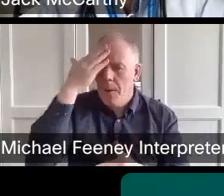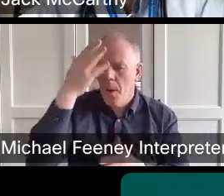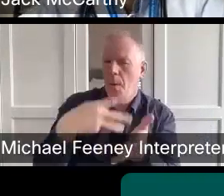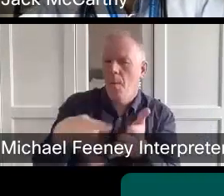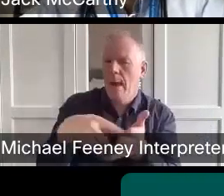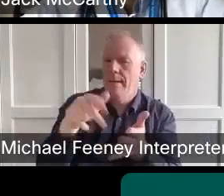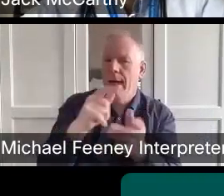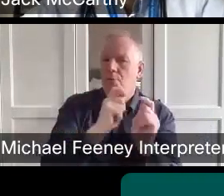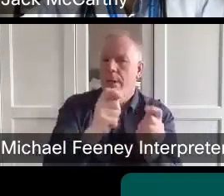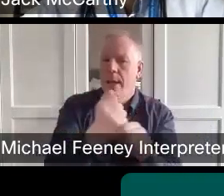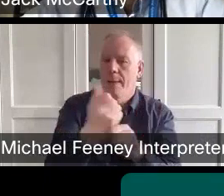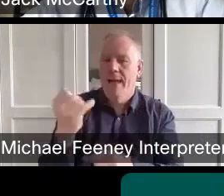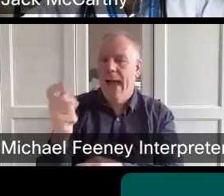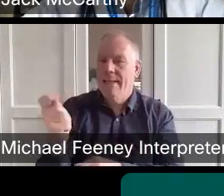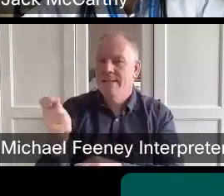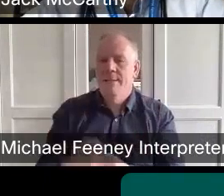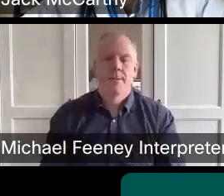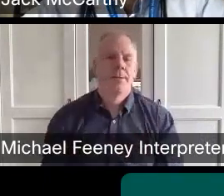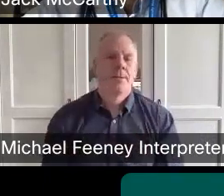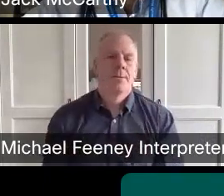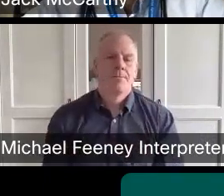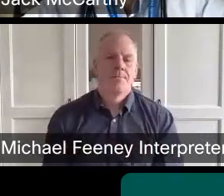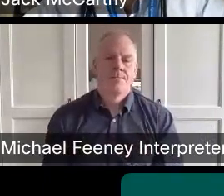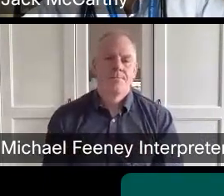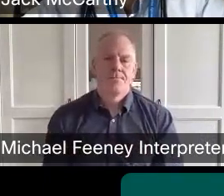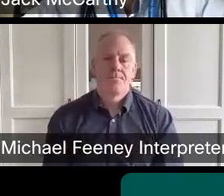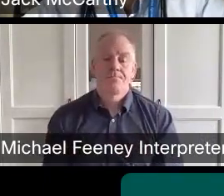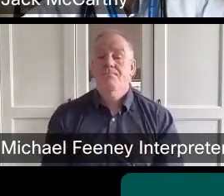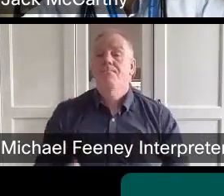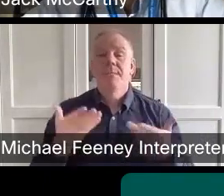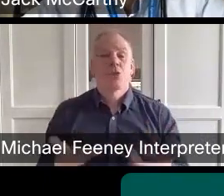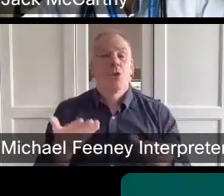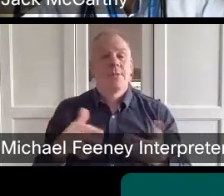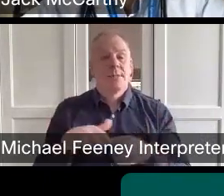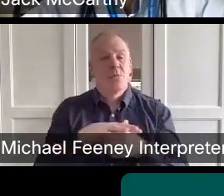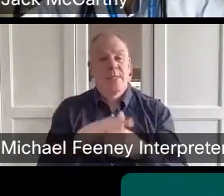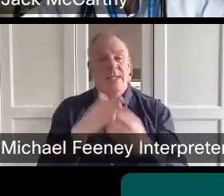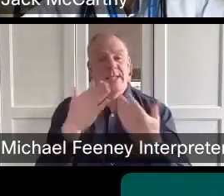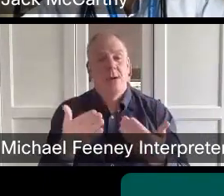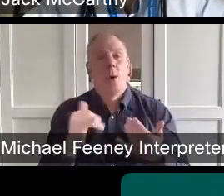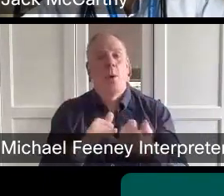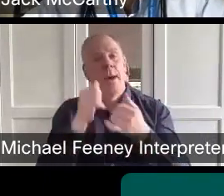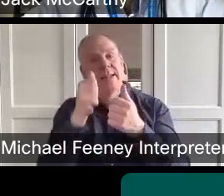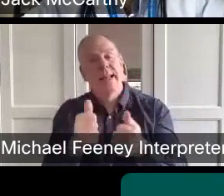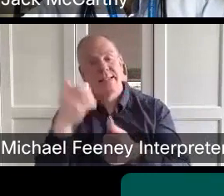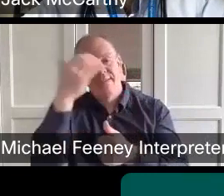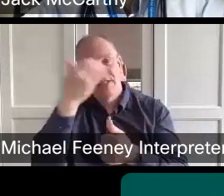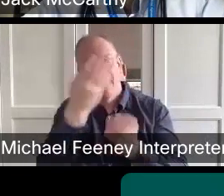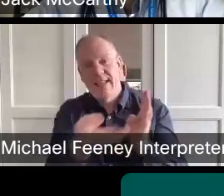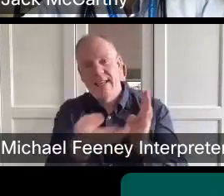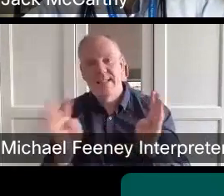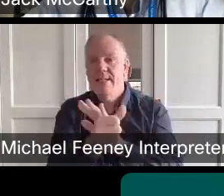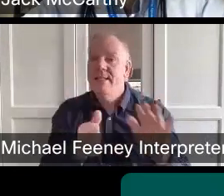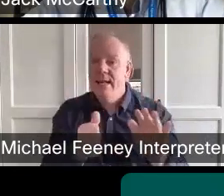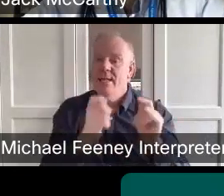can do training on the Act? Okay, so for currently, people who are attending face-to-face skills training in